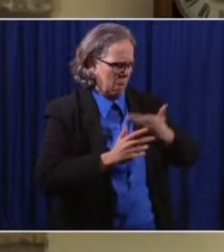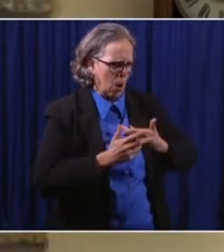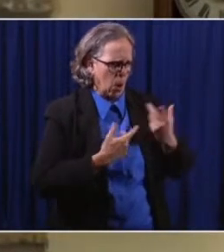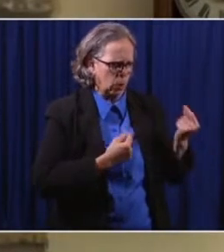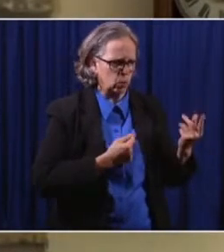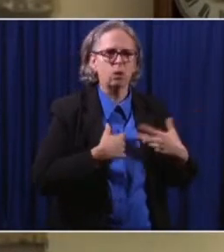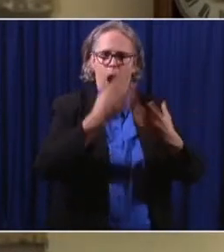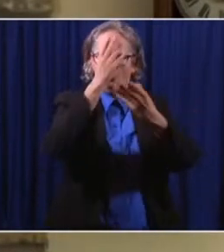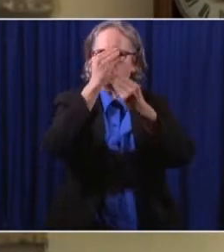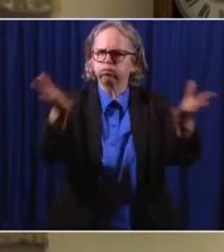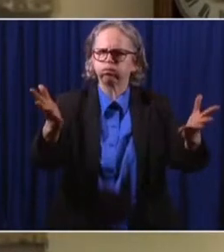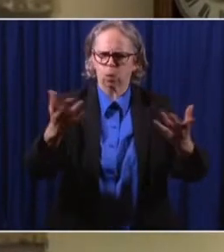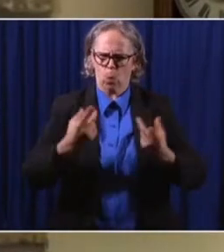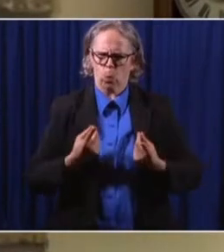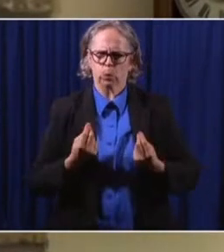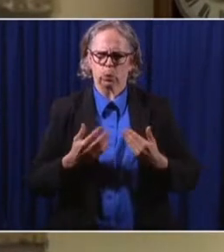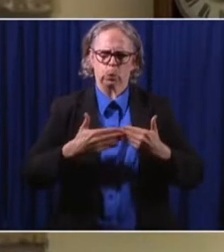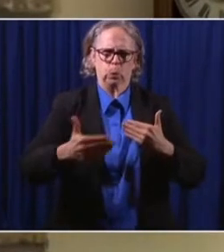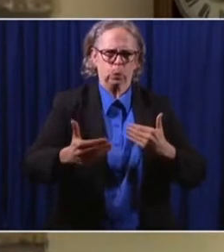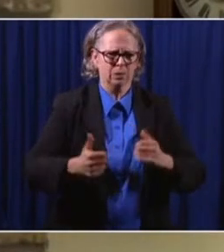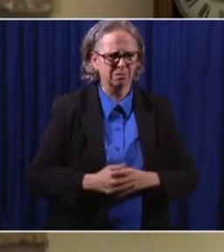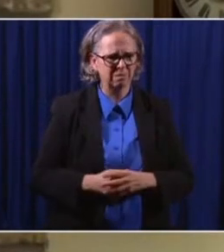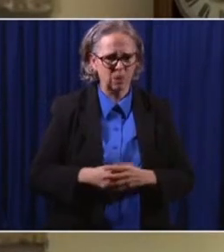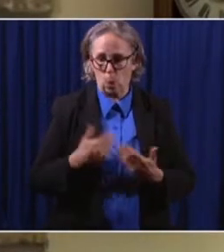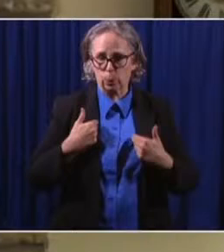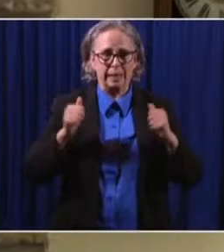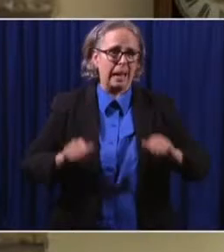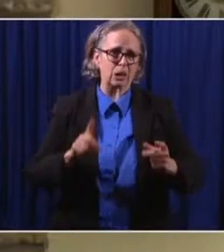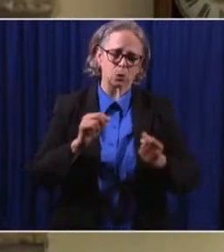everyone, with the public and with the mayor and with the chief.